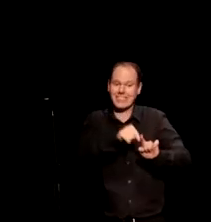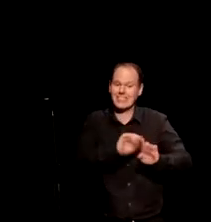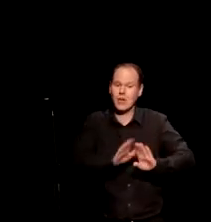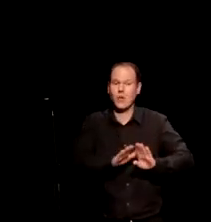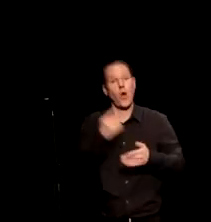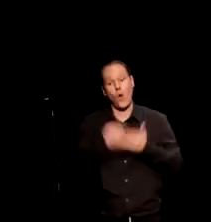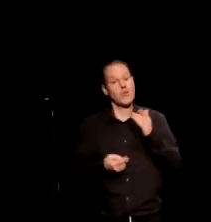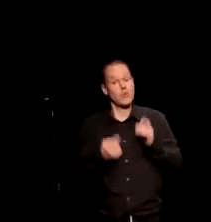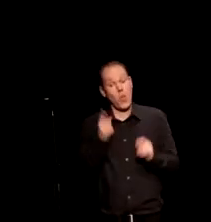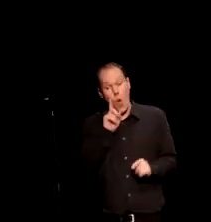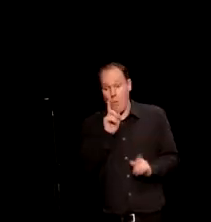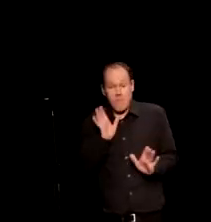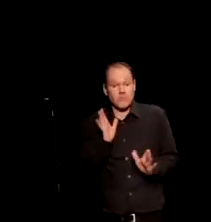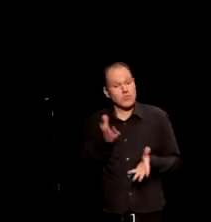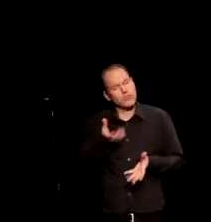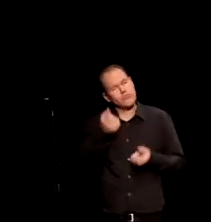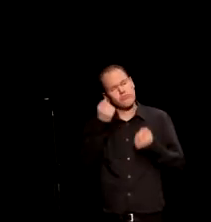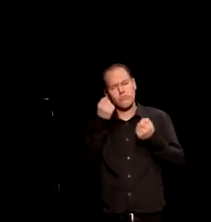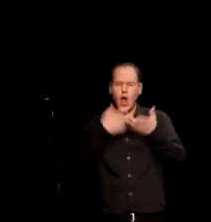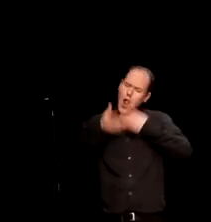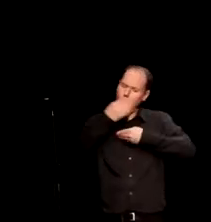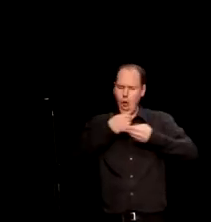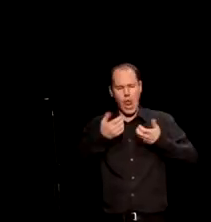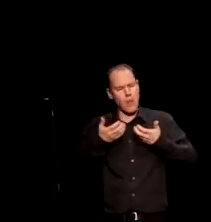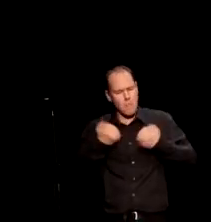woman finding her way in the world.